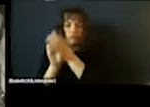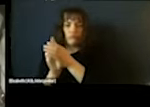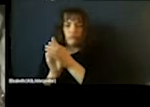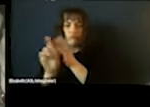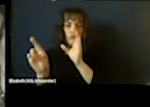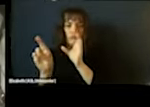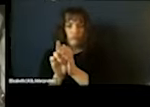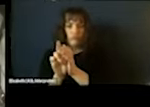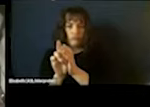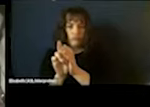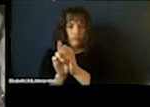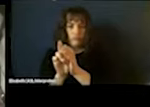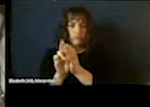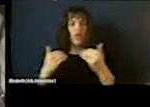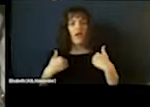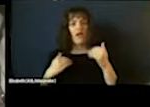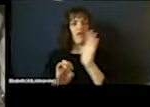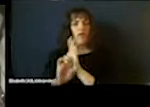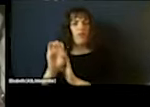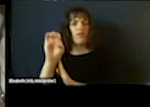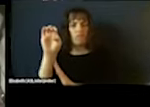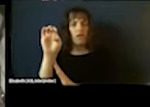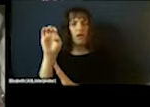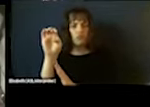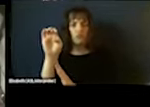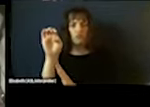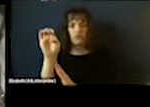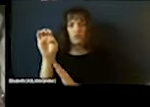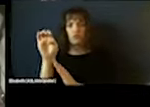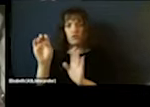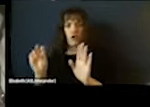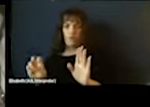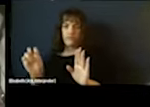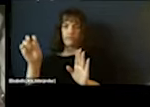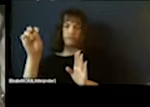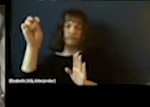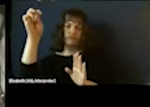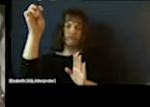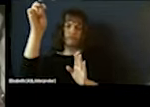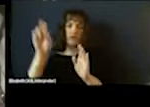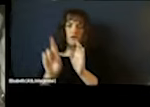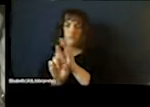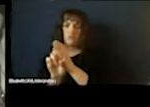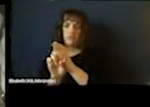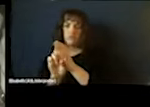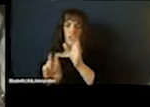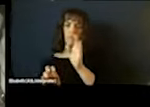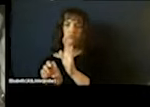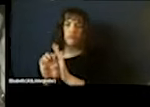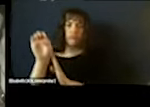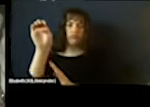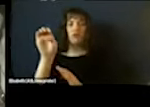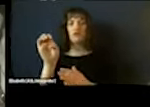we have elevator also this side, and we have everything. We don't have to go kind of move it like